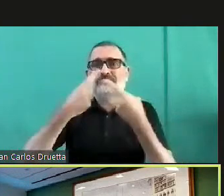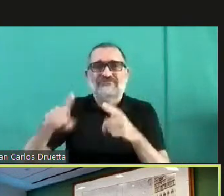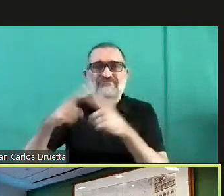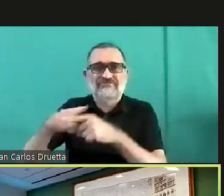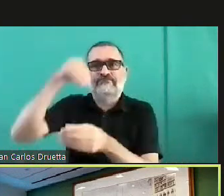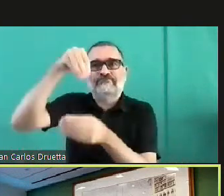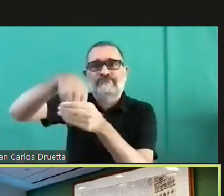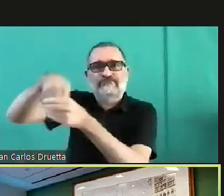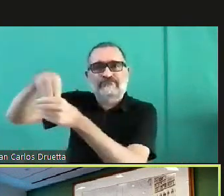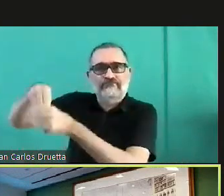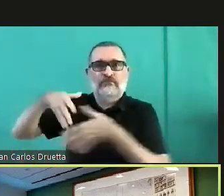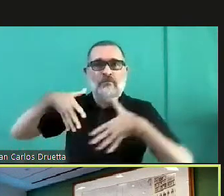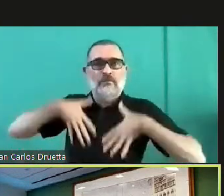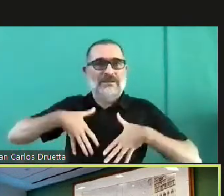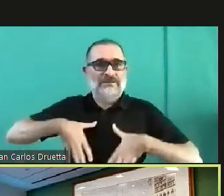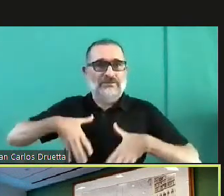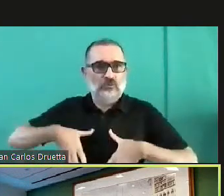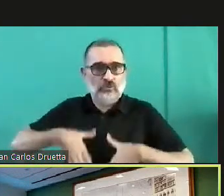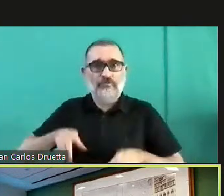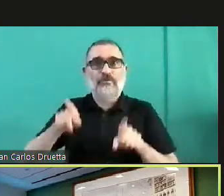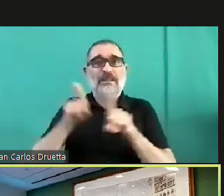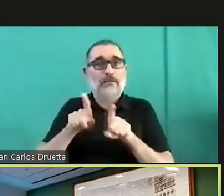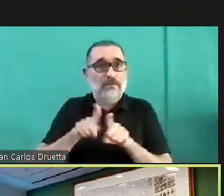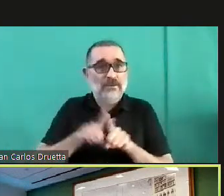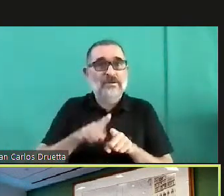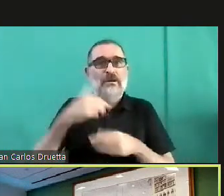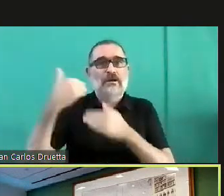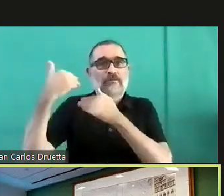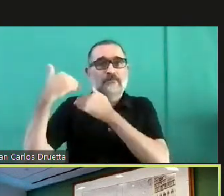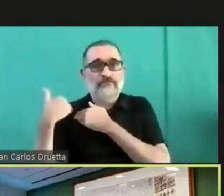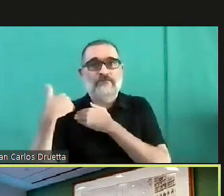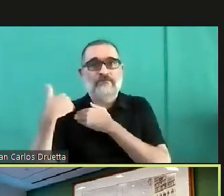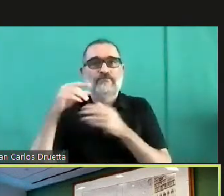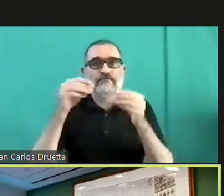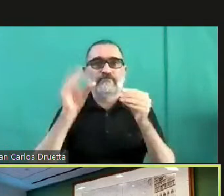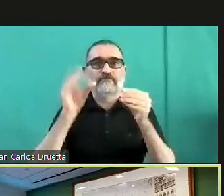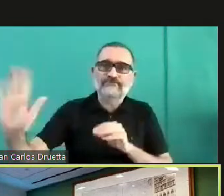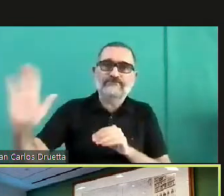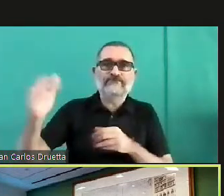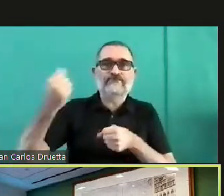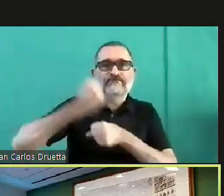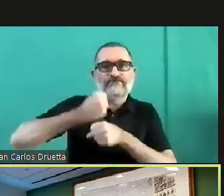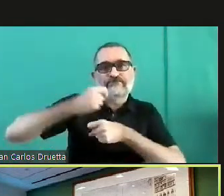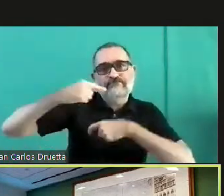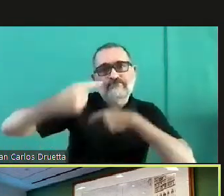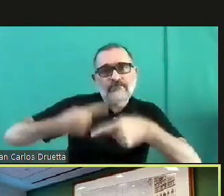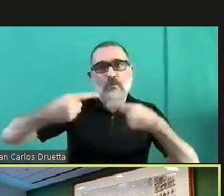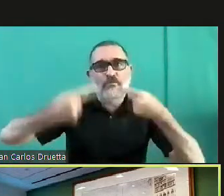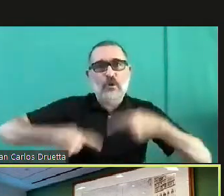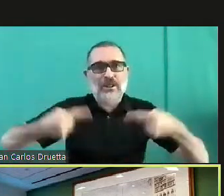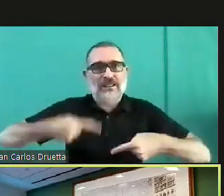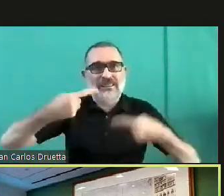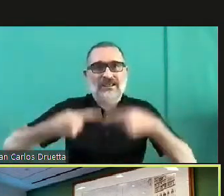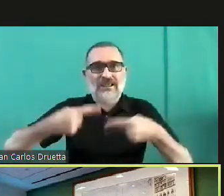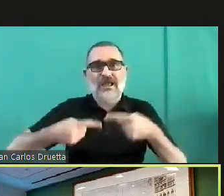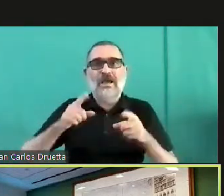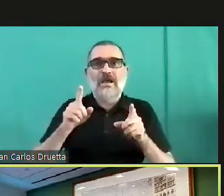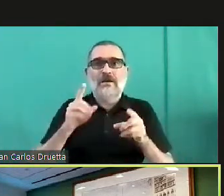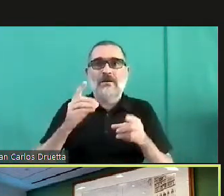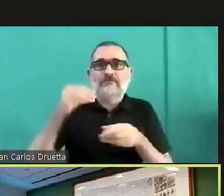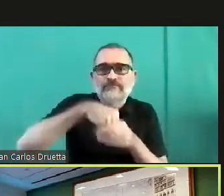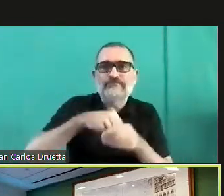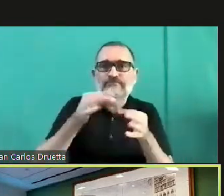selling harmful products like tobacco. Our biggest opponent all along the way are various industries, with powerful